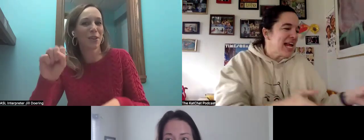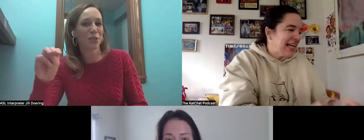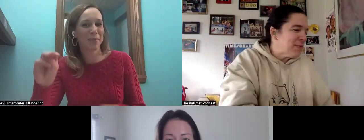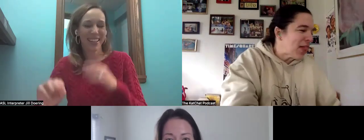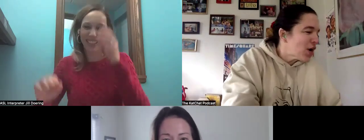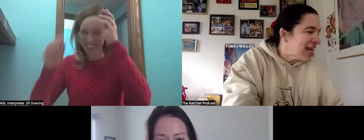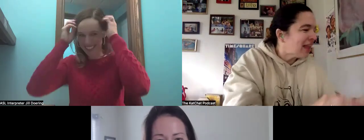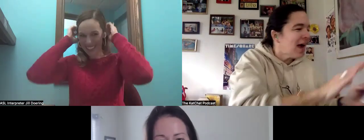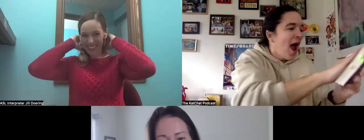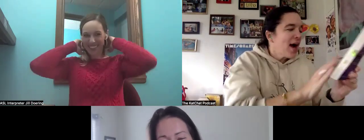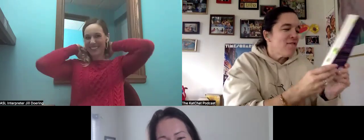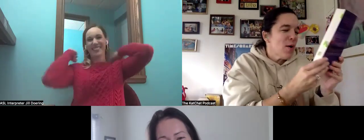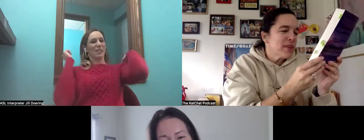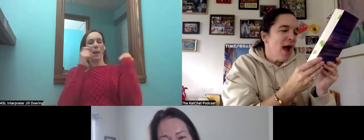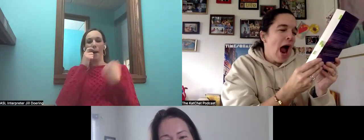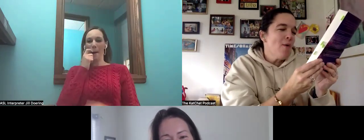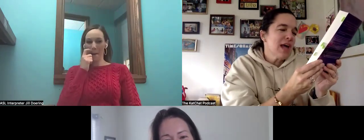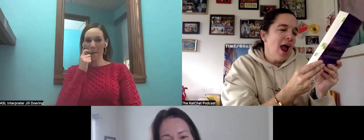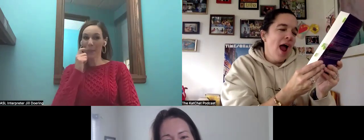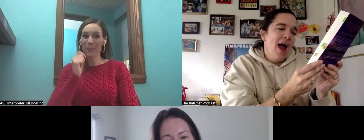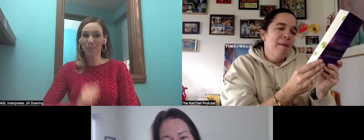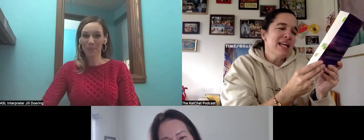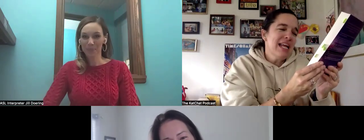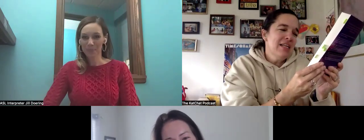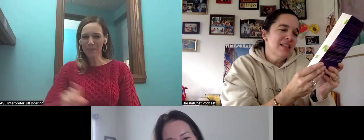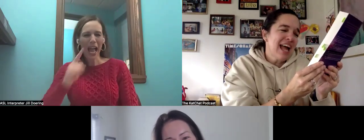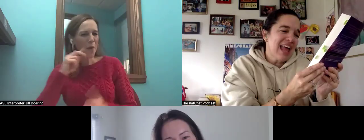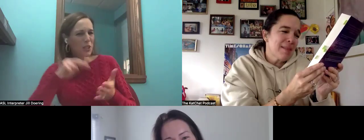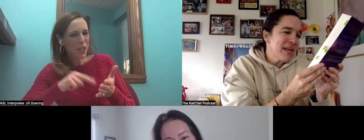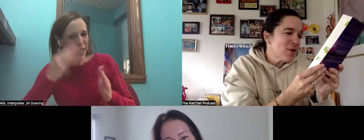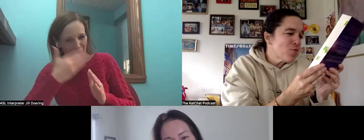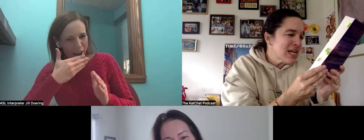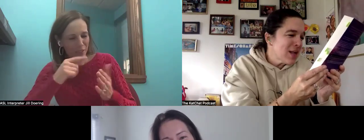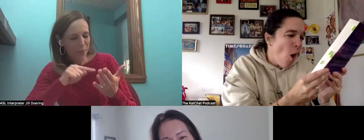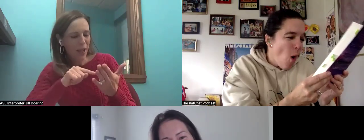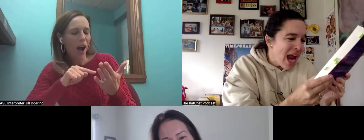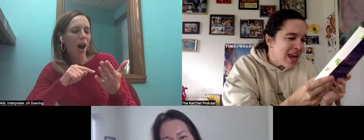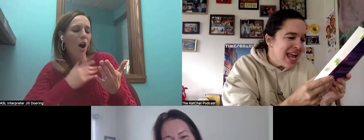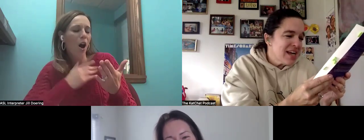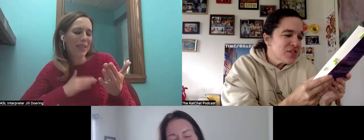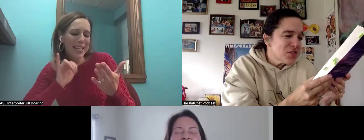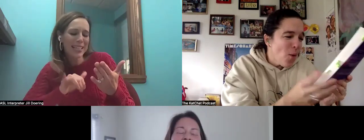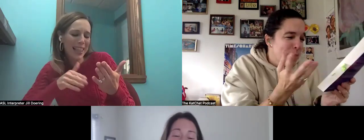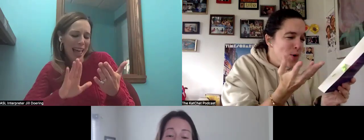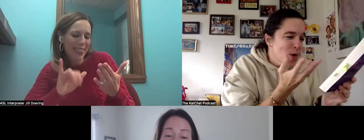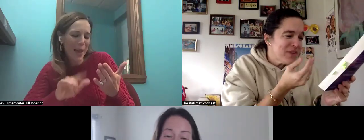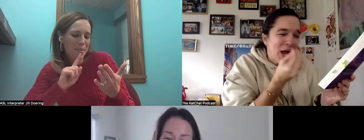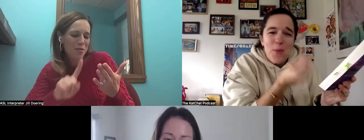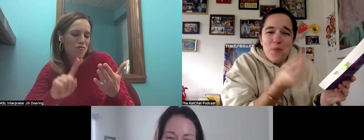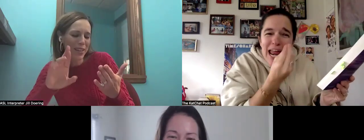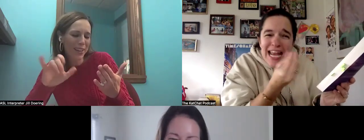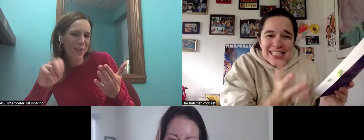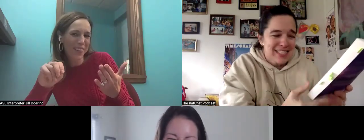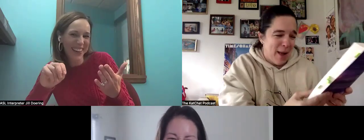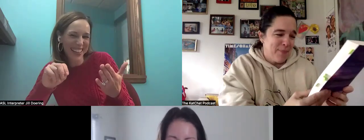I had a feeling. I was looking at the cover, but I was like, please, let that be the real coin. Don't That be would be nice.